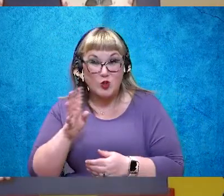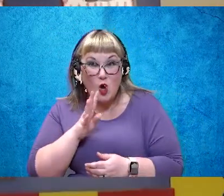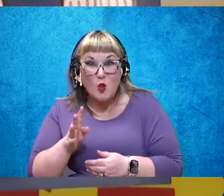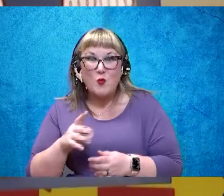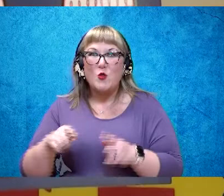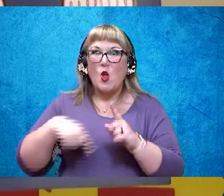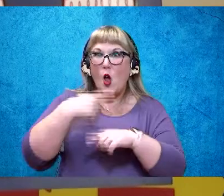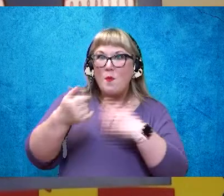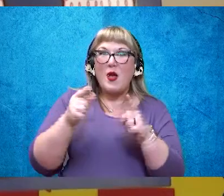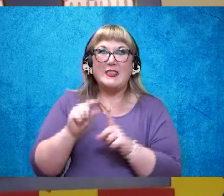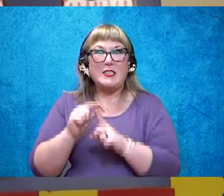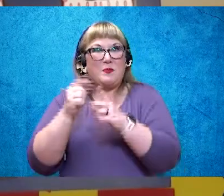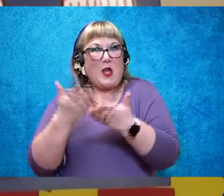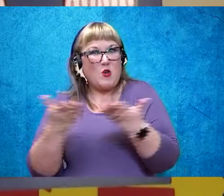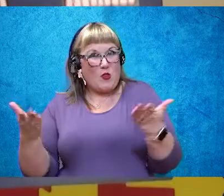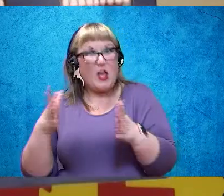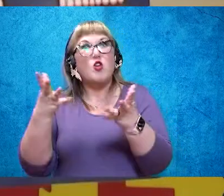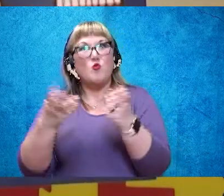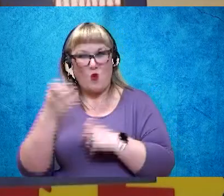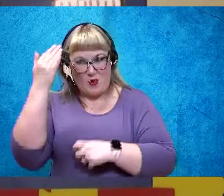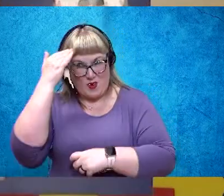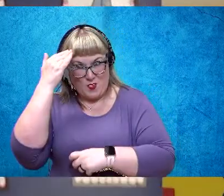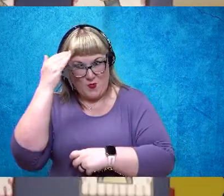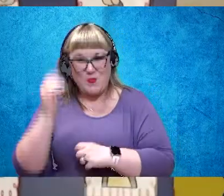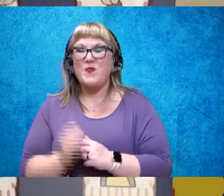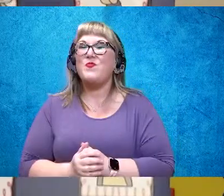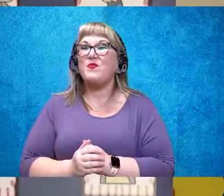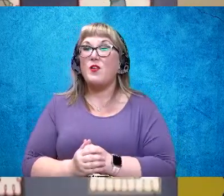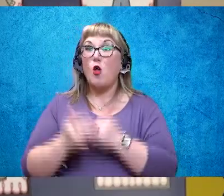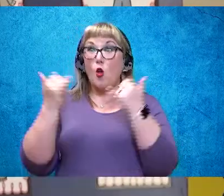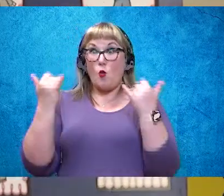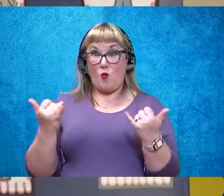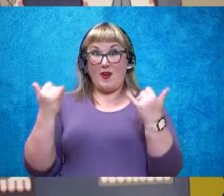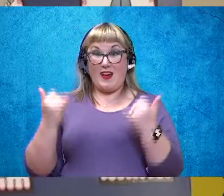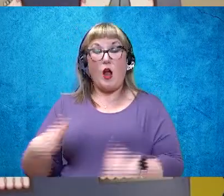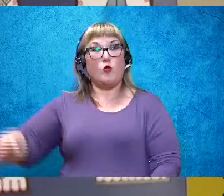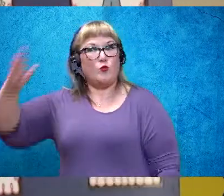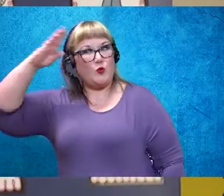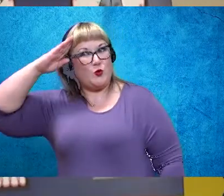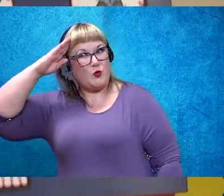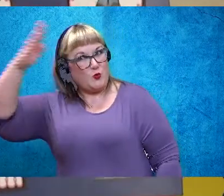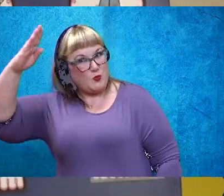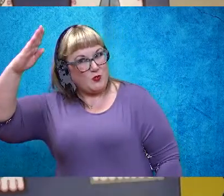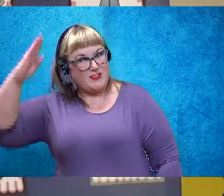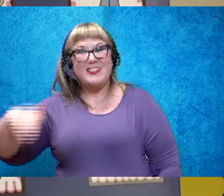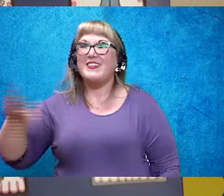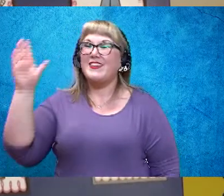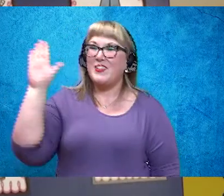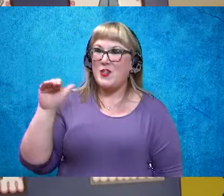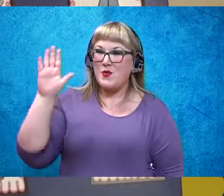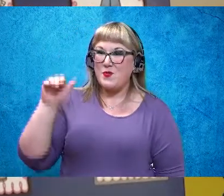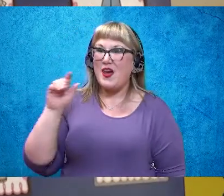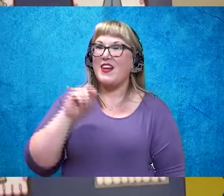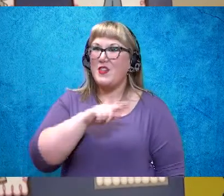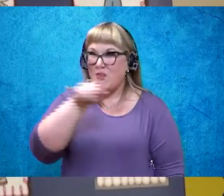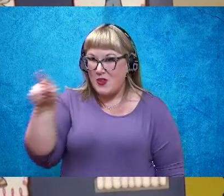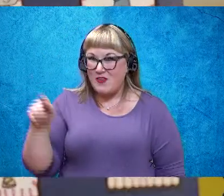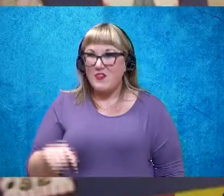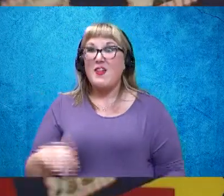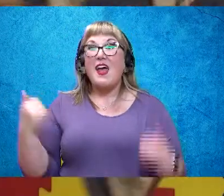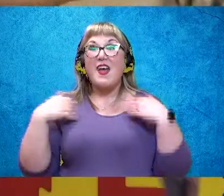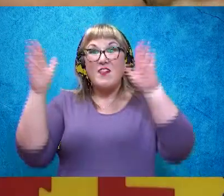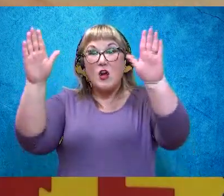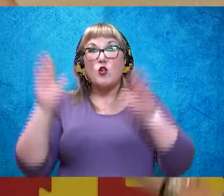some special things that you want to know. So right now, I'm going to salute goodbye to you. Have a great